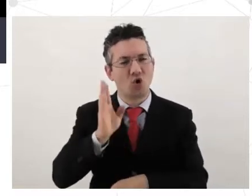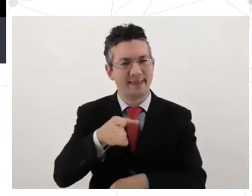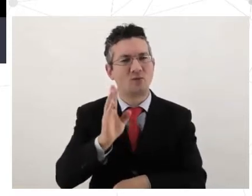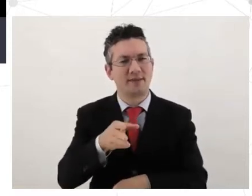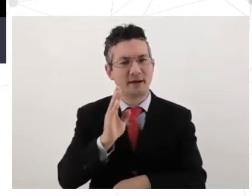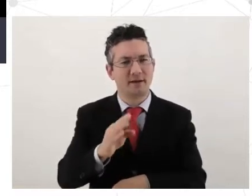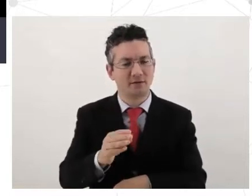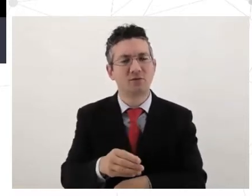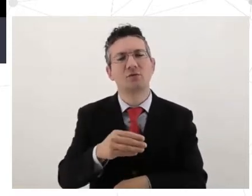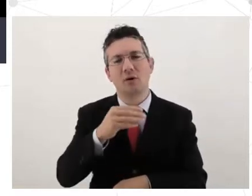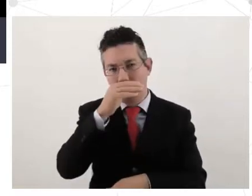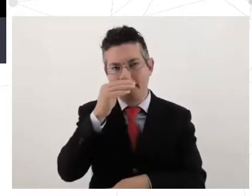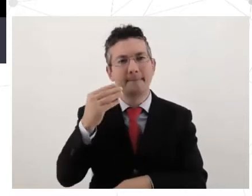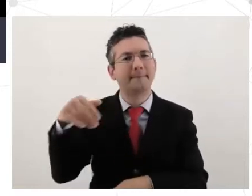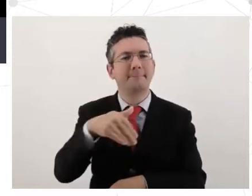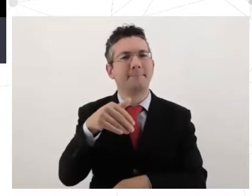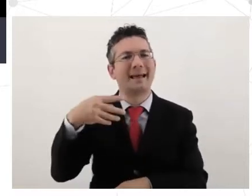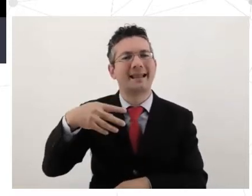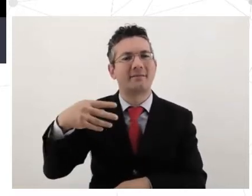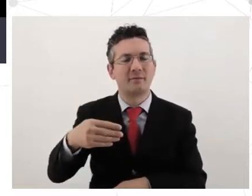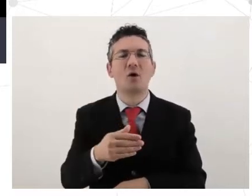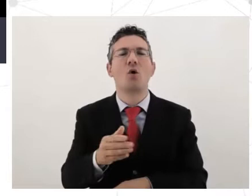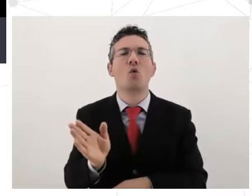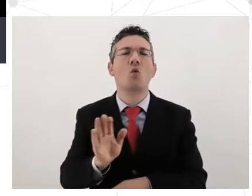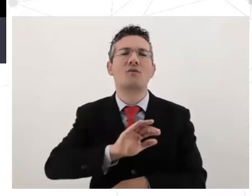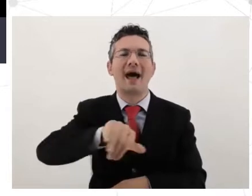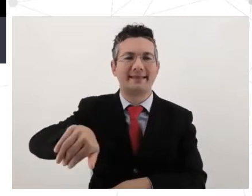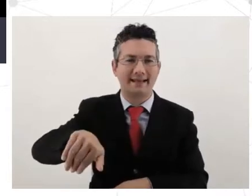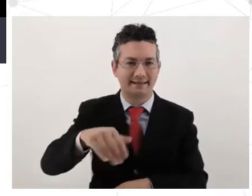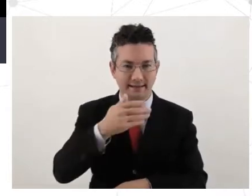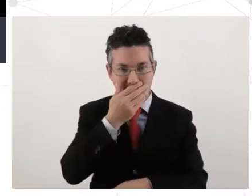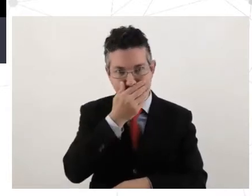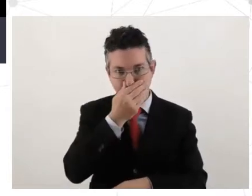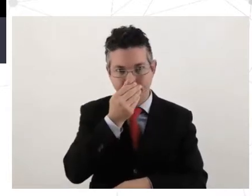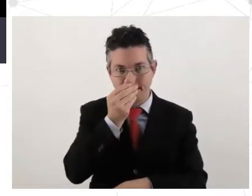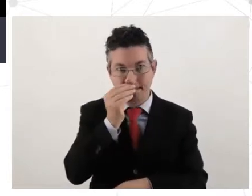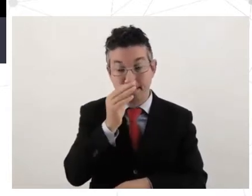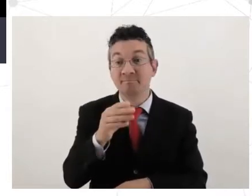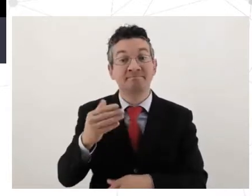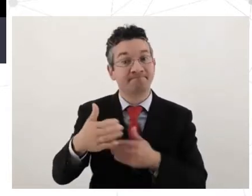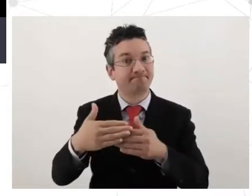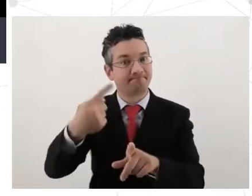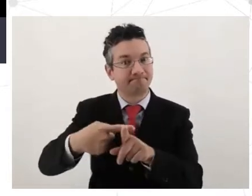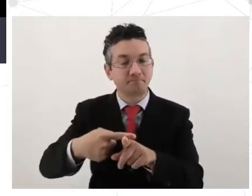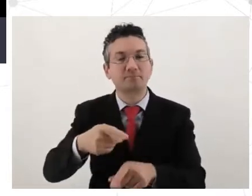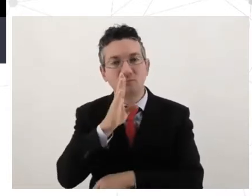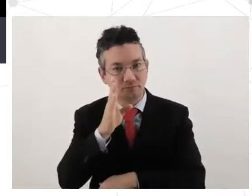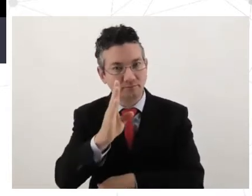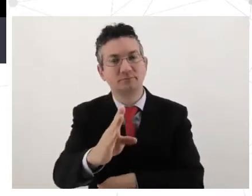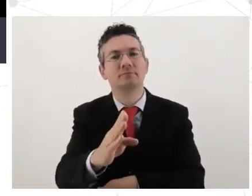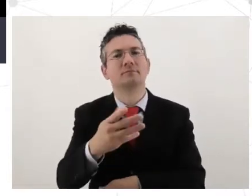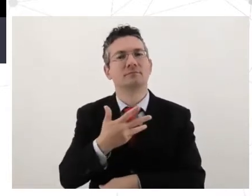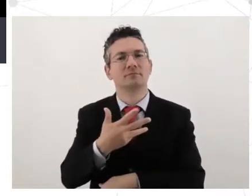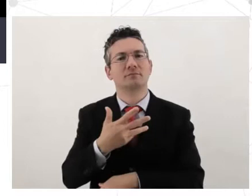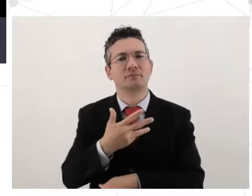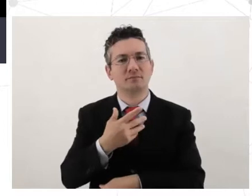She can hear the beacon directly in front of her. And note how she kind of takes in the sound of the beacon as well as all the other